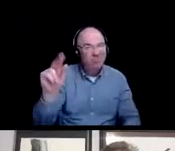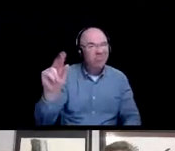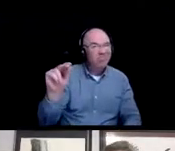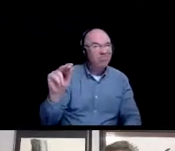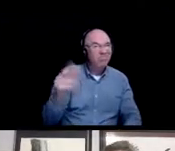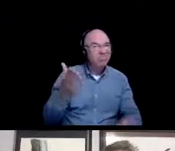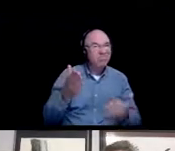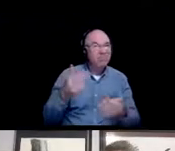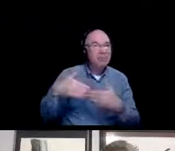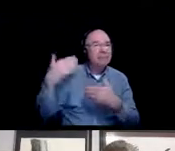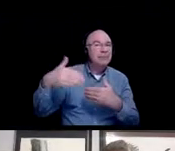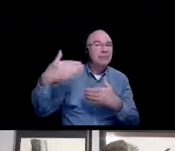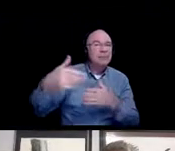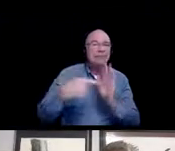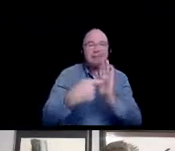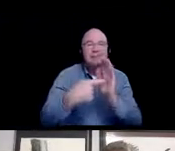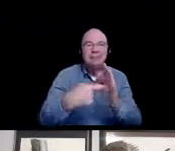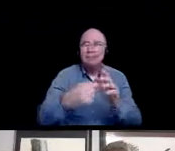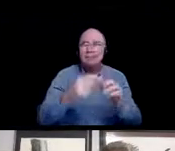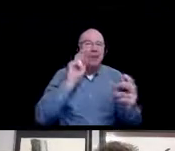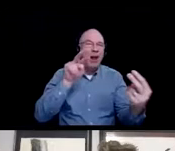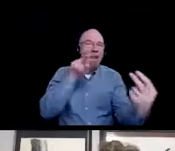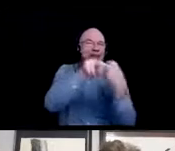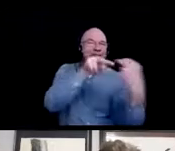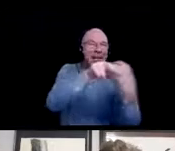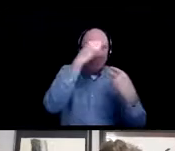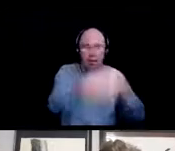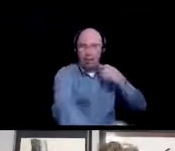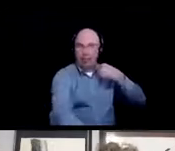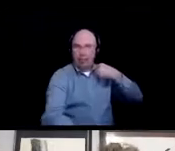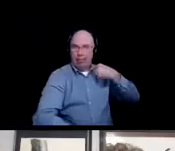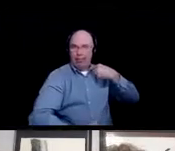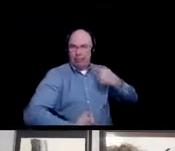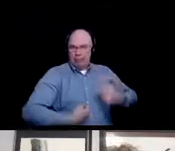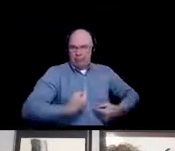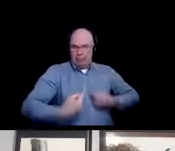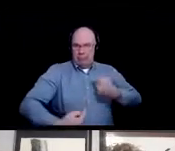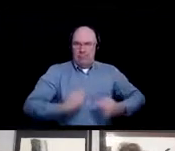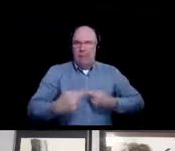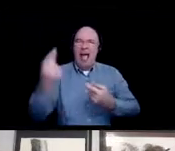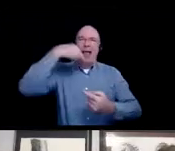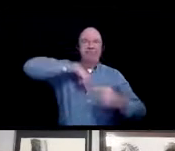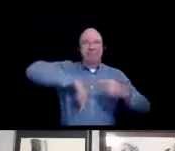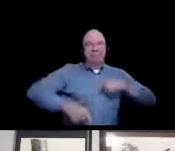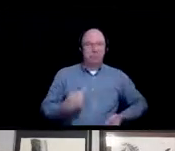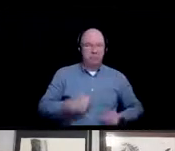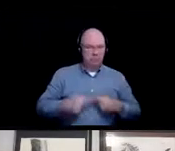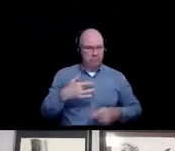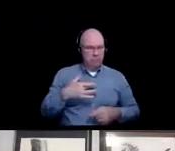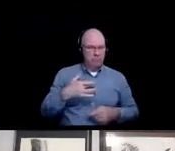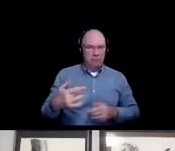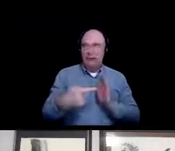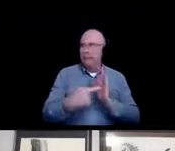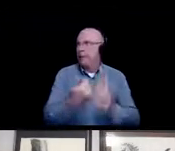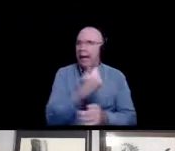time, because this is like a freeway into the body, you start to notice that now you've developed a sensitivity whenever you eat